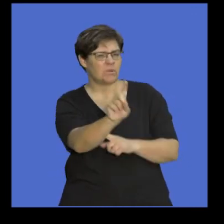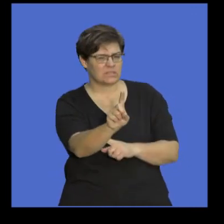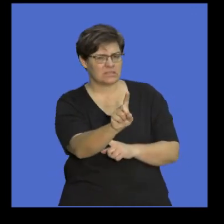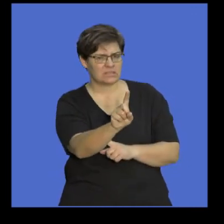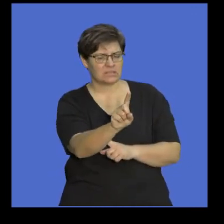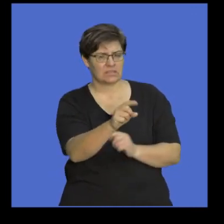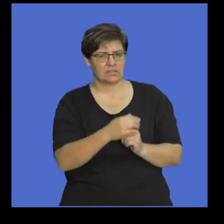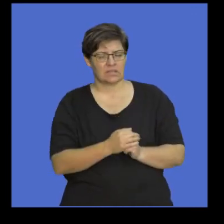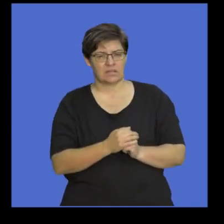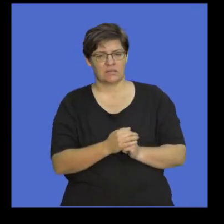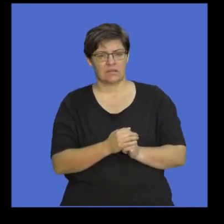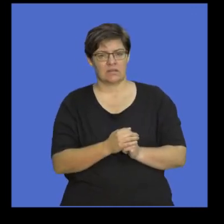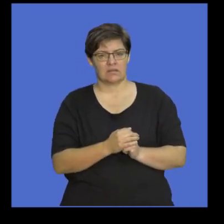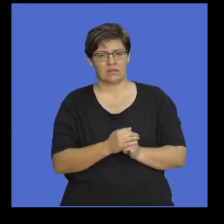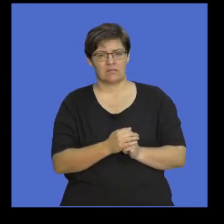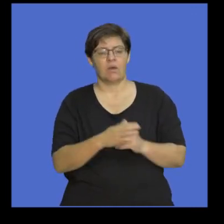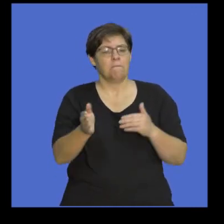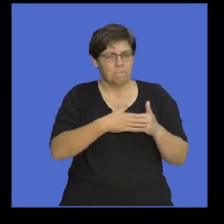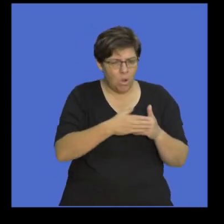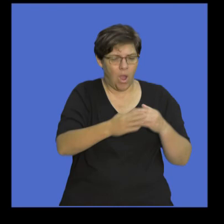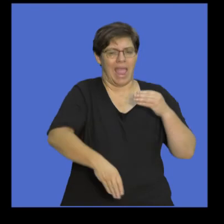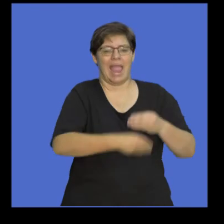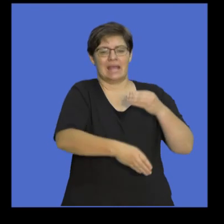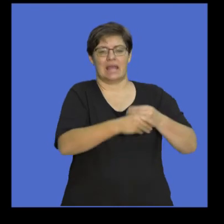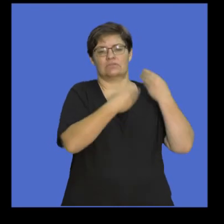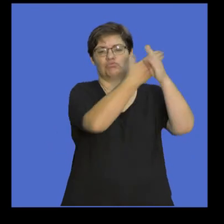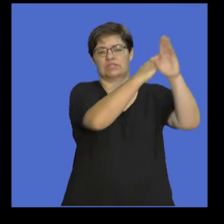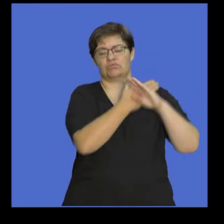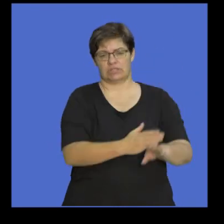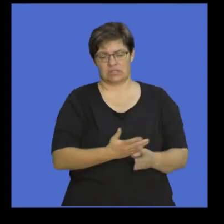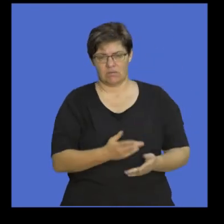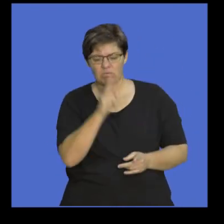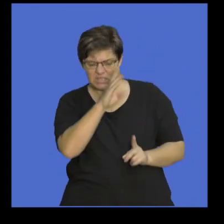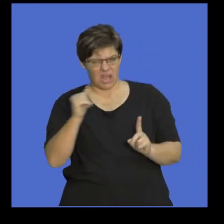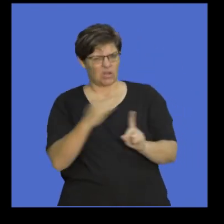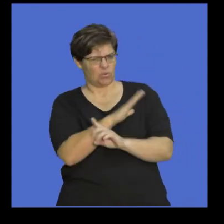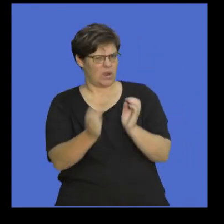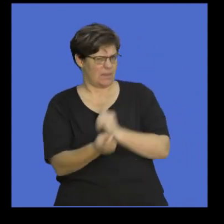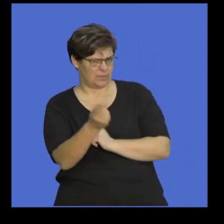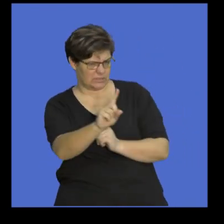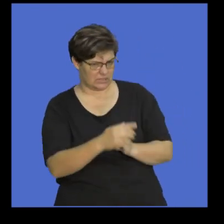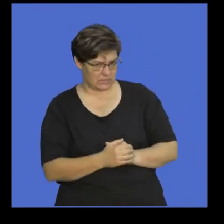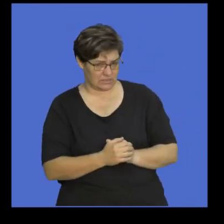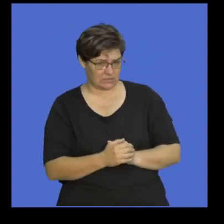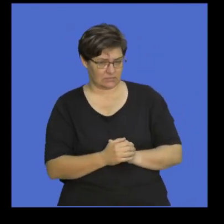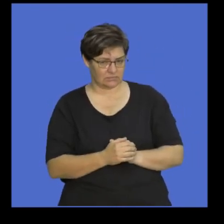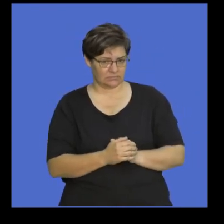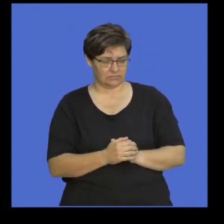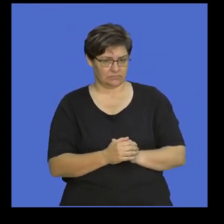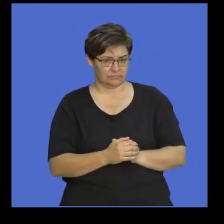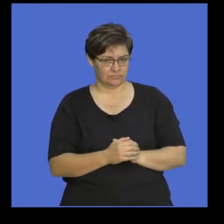what will happen to the current in the circuit when you add even more resistors, okay? So we started with